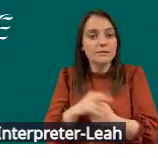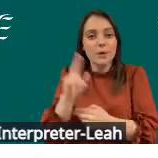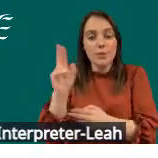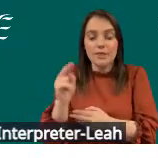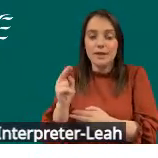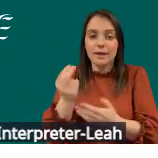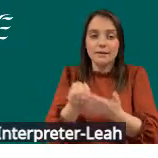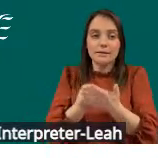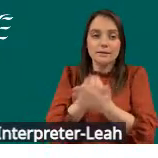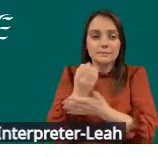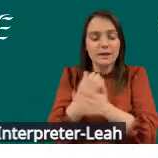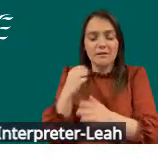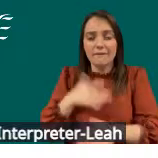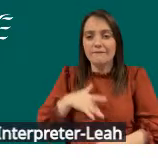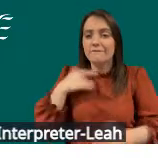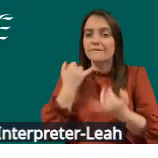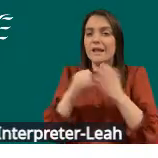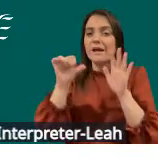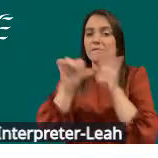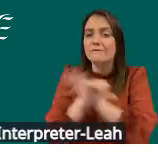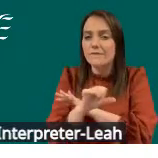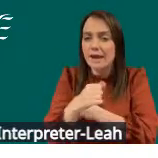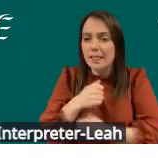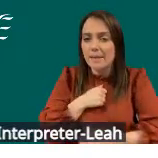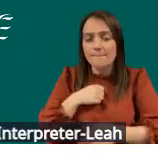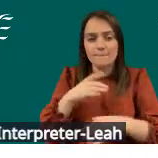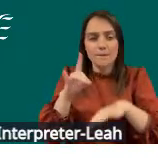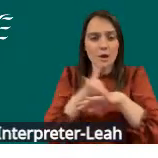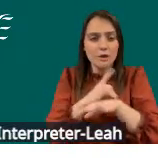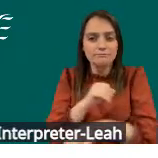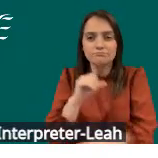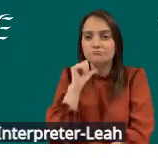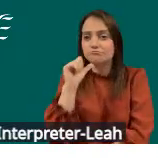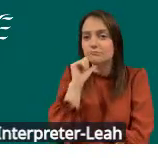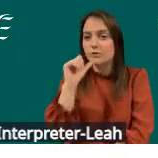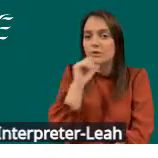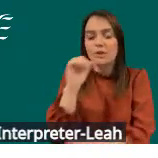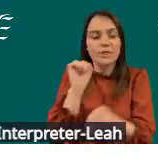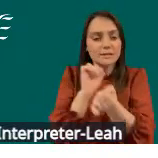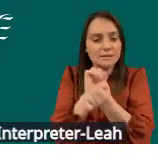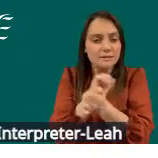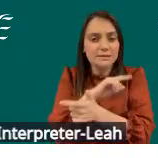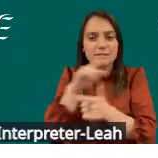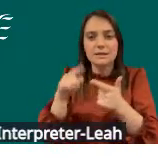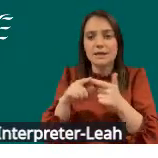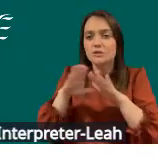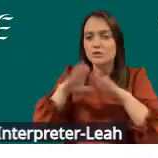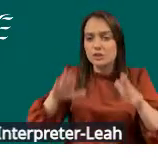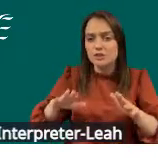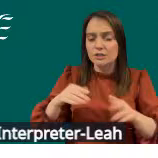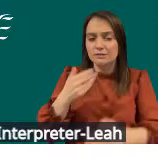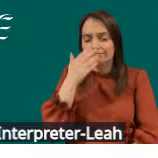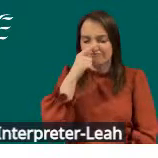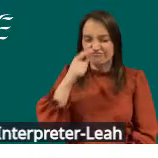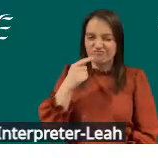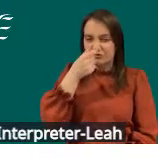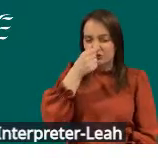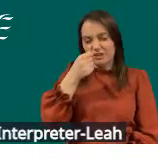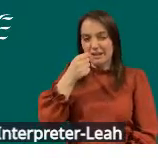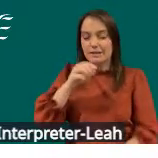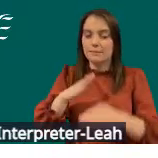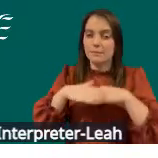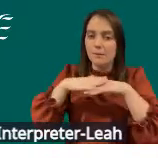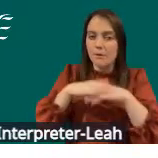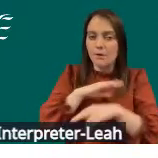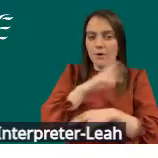failing others. So they often say, oh, I'm failing my husband. There's no sex happening anymore. Their children are noticing they're cranky and they're tetchy with the teenagers.